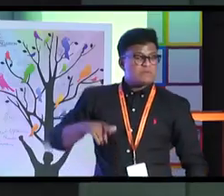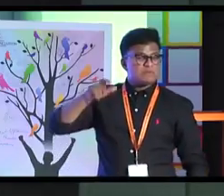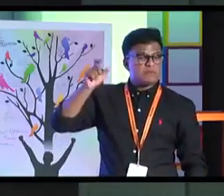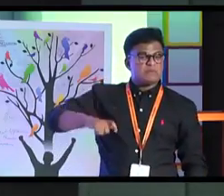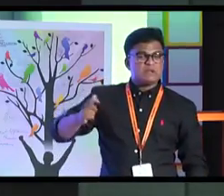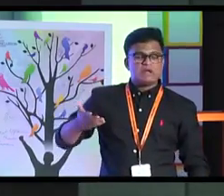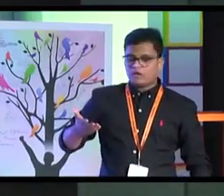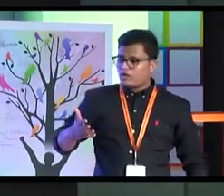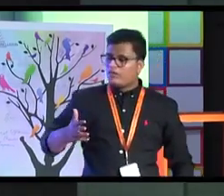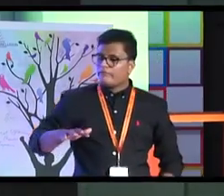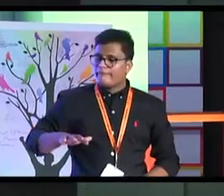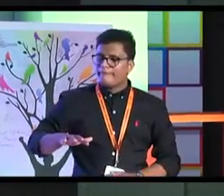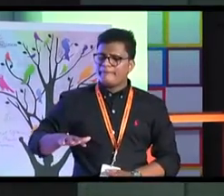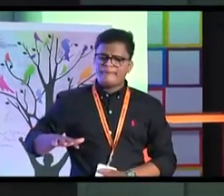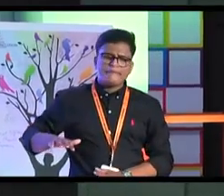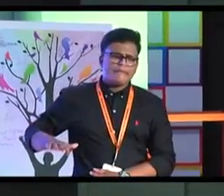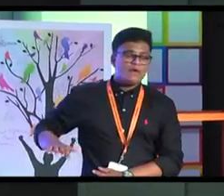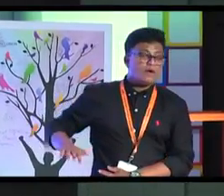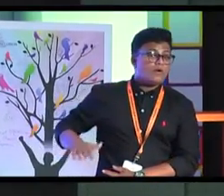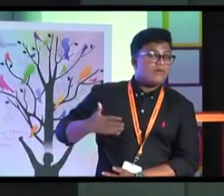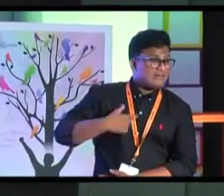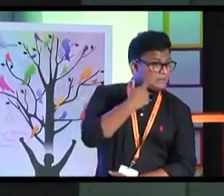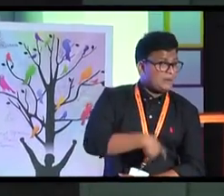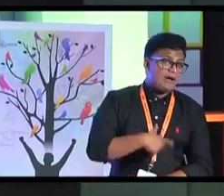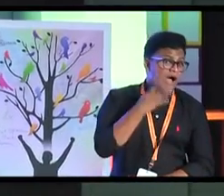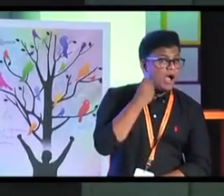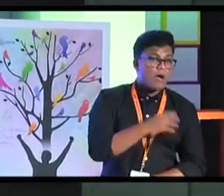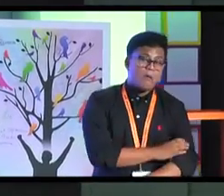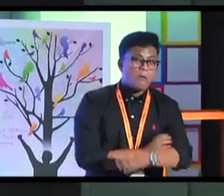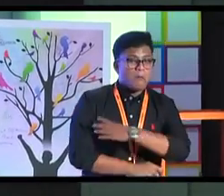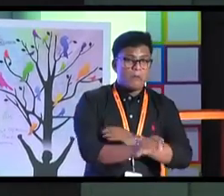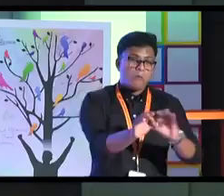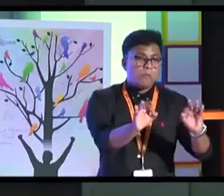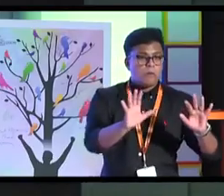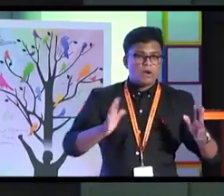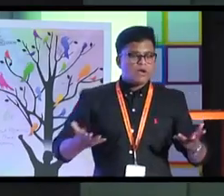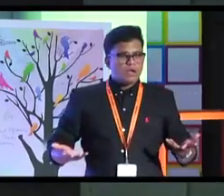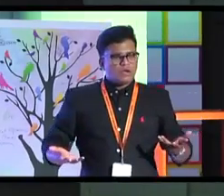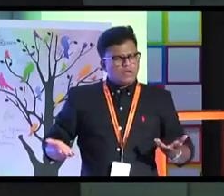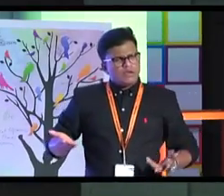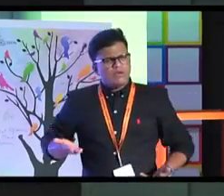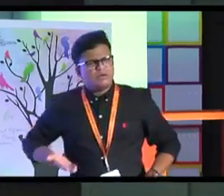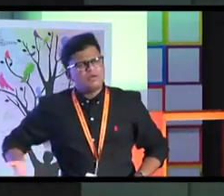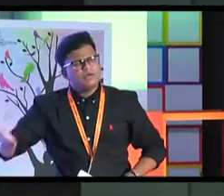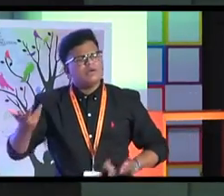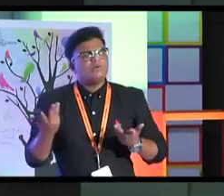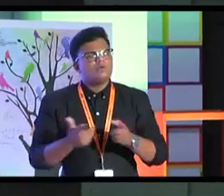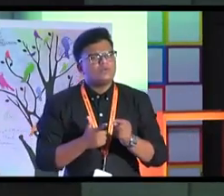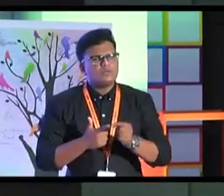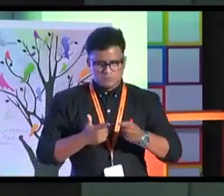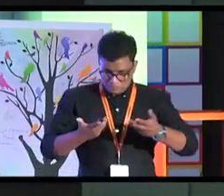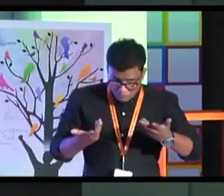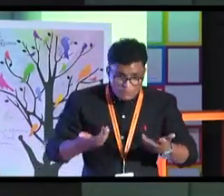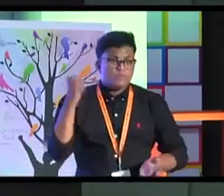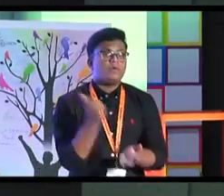for the able people. As simple as that. It is not built around for people with disabilities. So there is a work to be done. There is business case to be made.